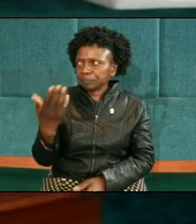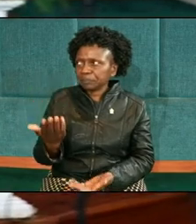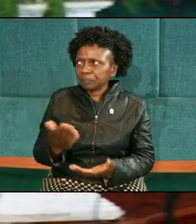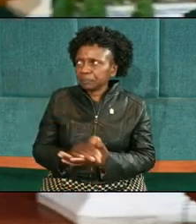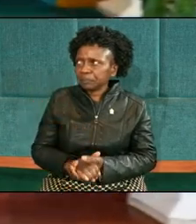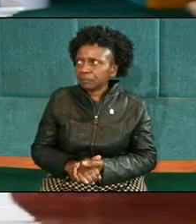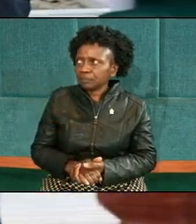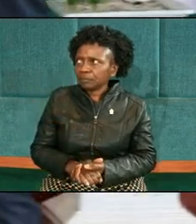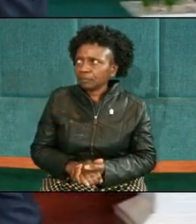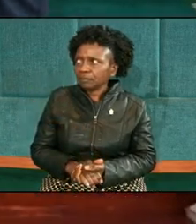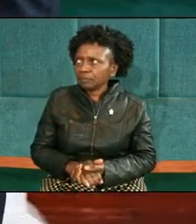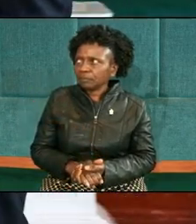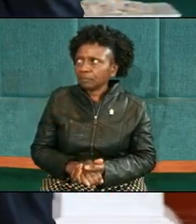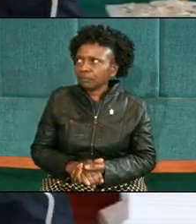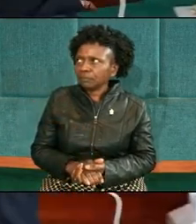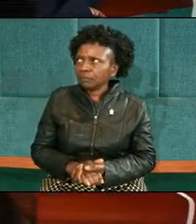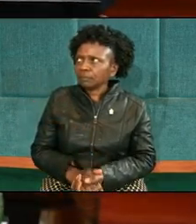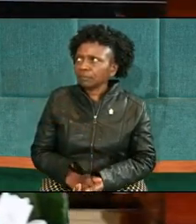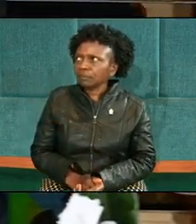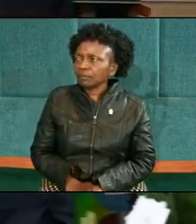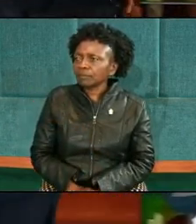church.